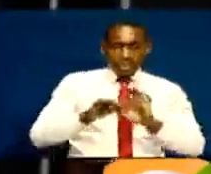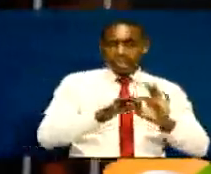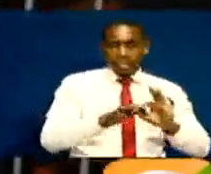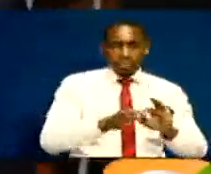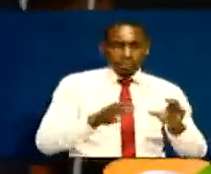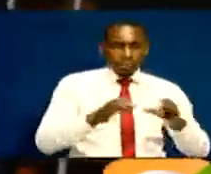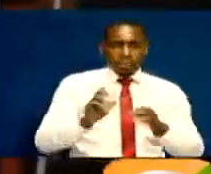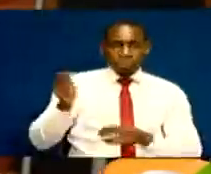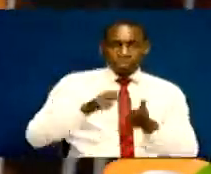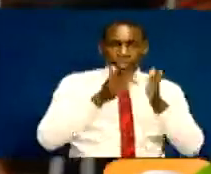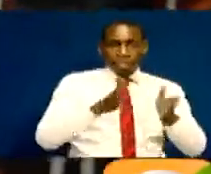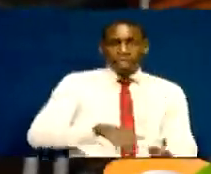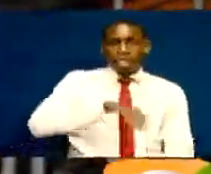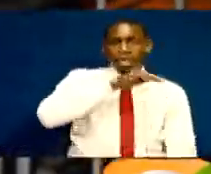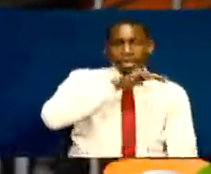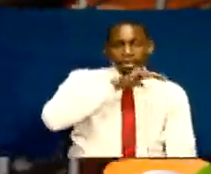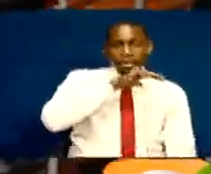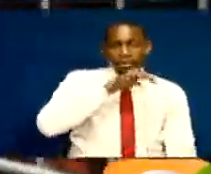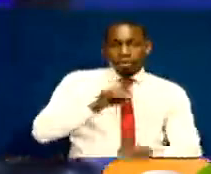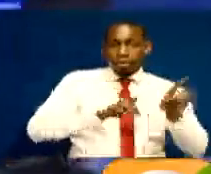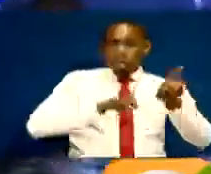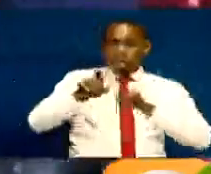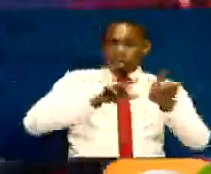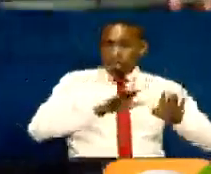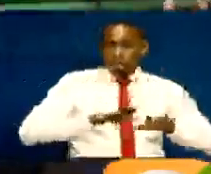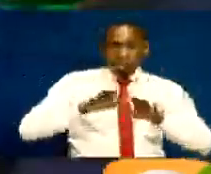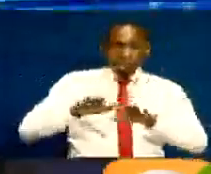Kenya Party presidential candidate Raila Odinga on the trail.